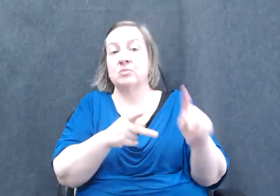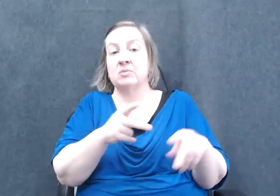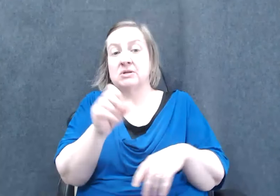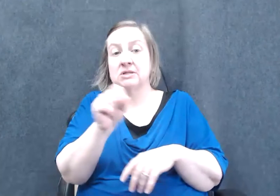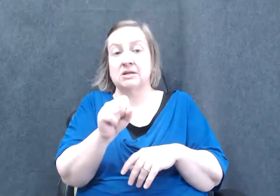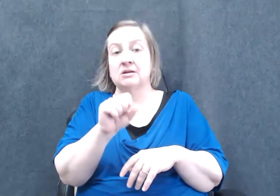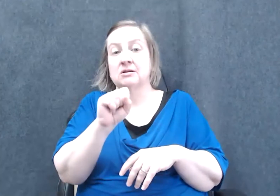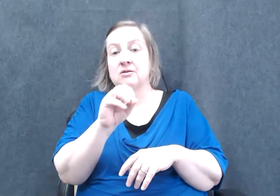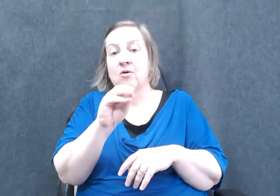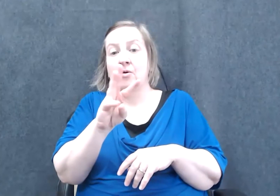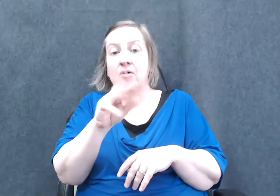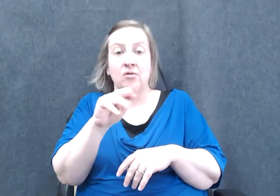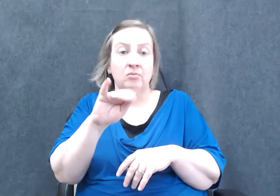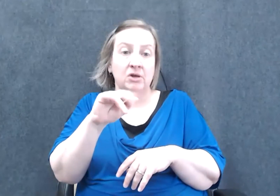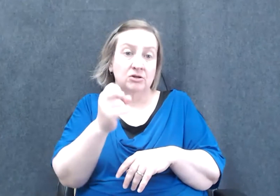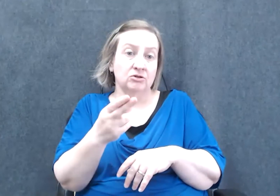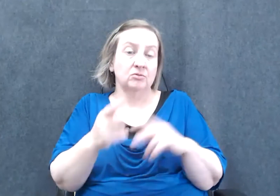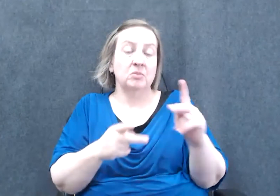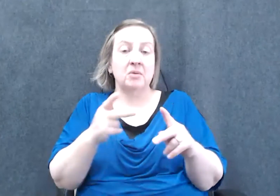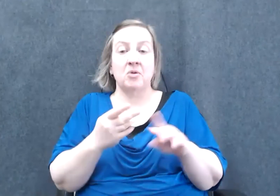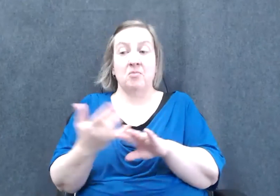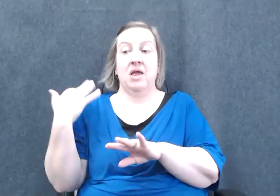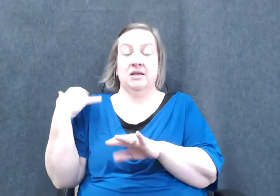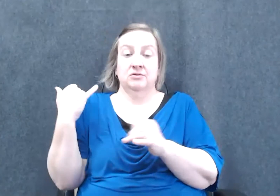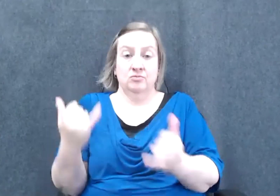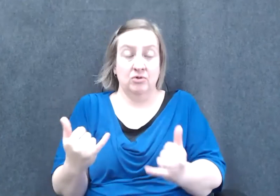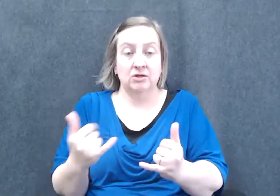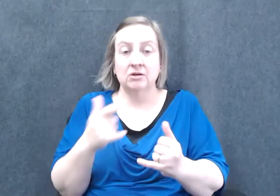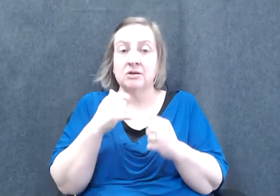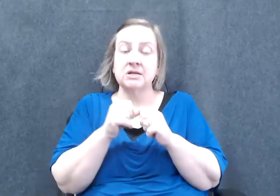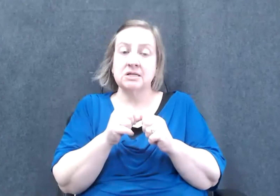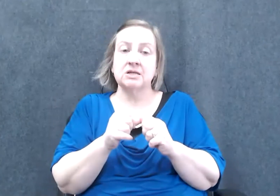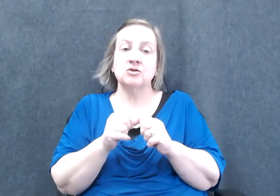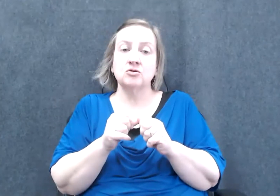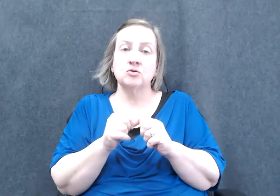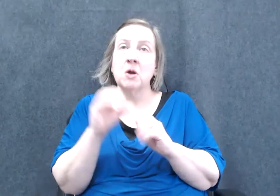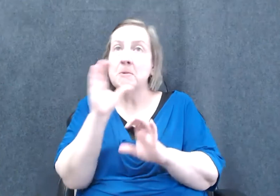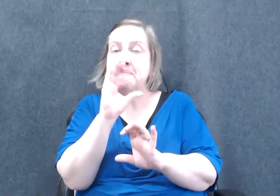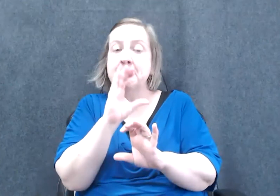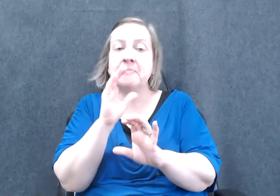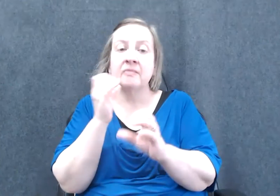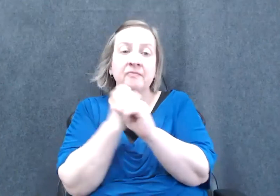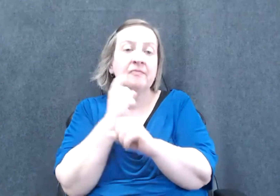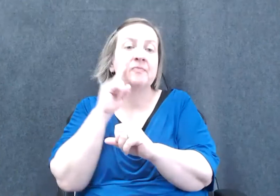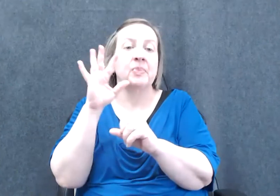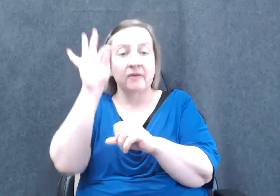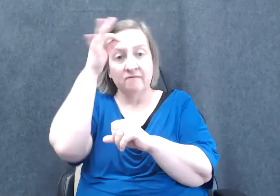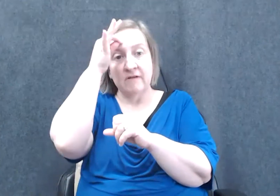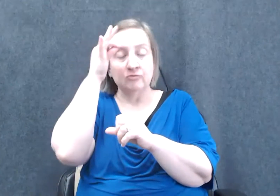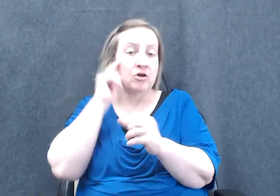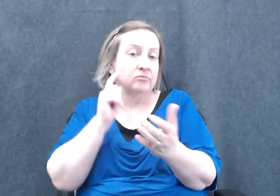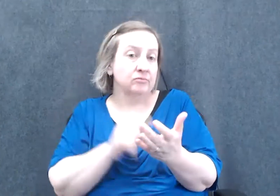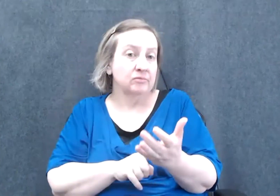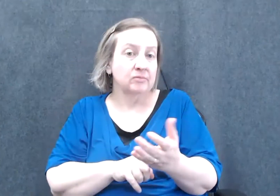Duwamish people, past and present, who continue to pursue their federal recognition. The tribes